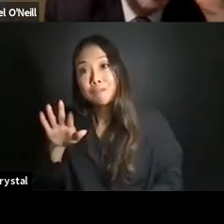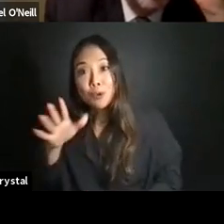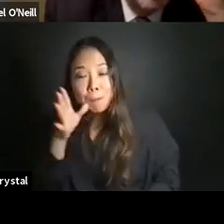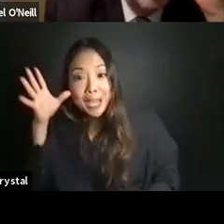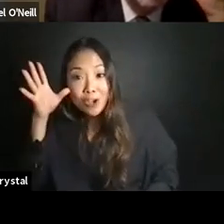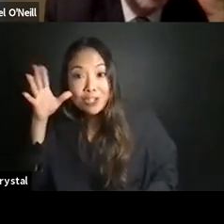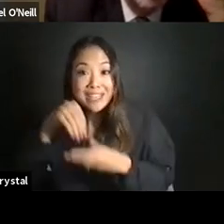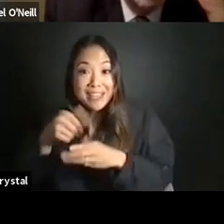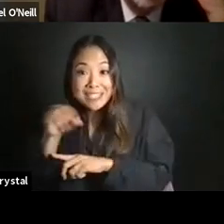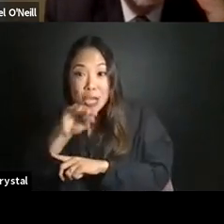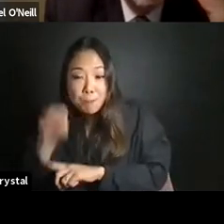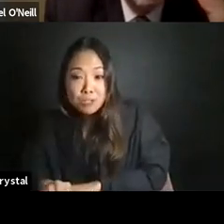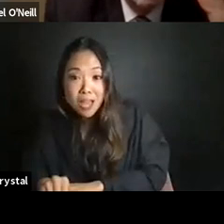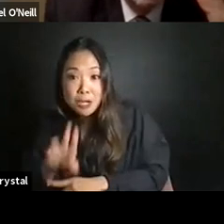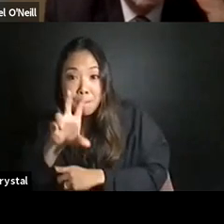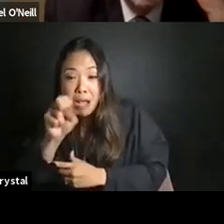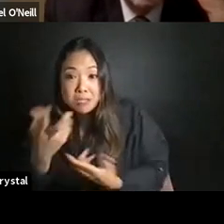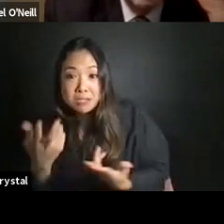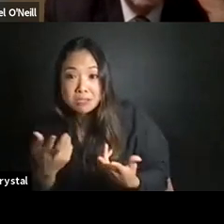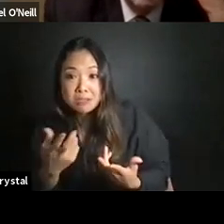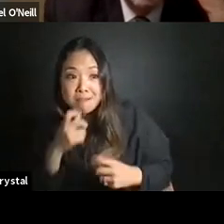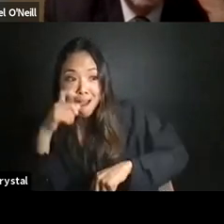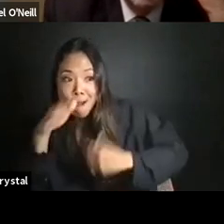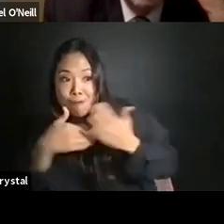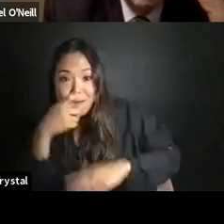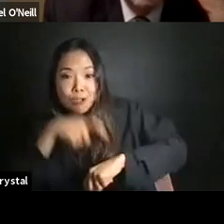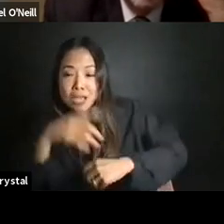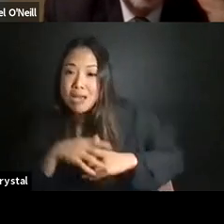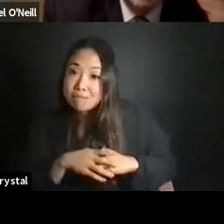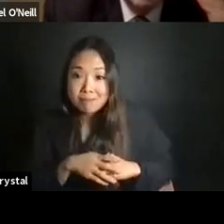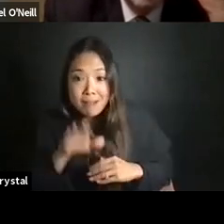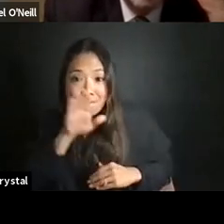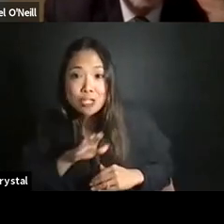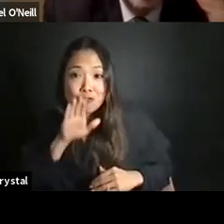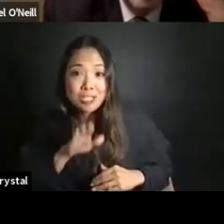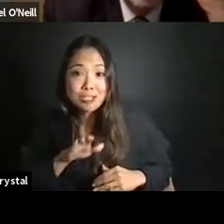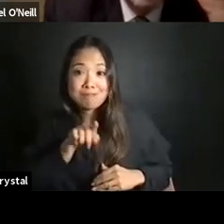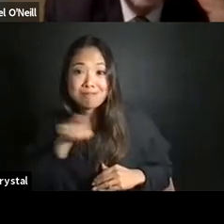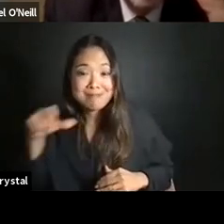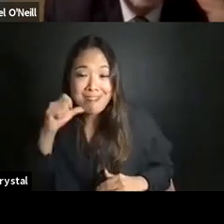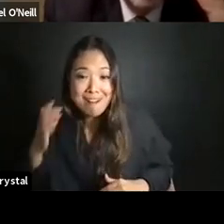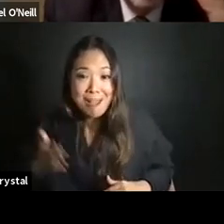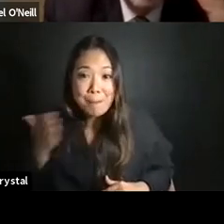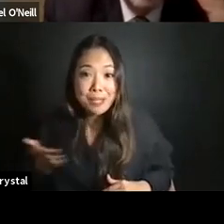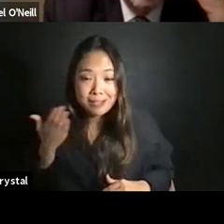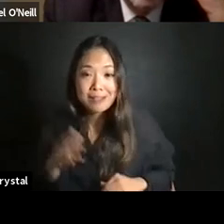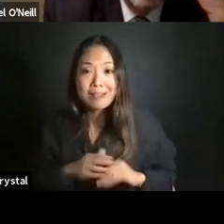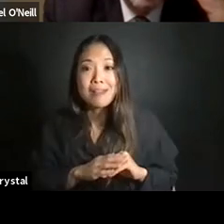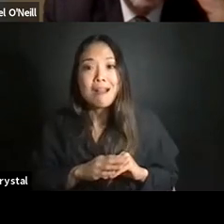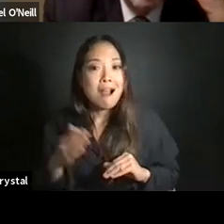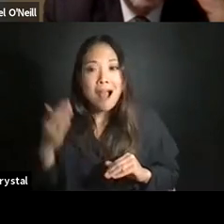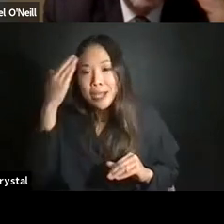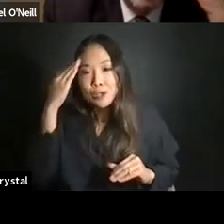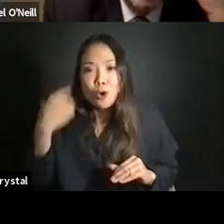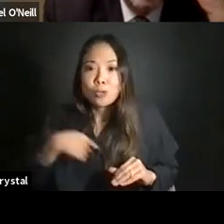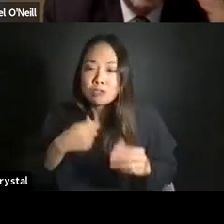percent um you know it's not making you very happy and i know that we are doing a mammoth job so i don't want it